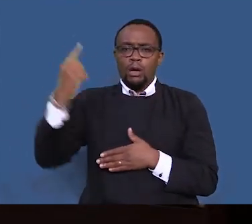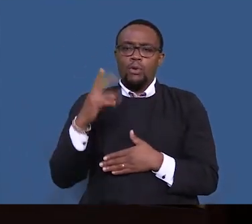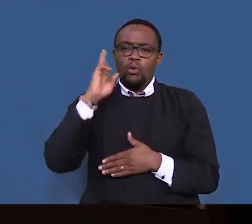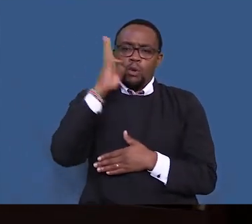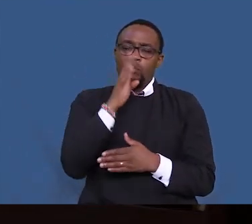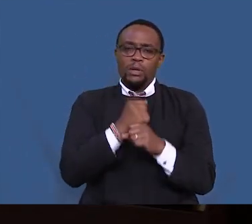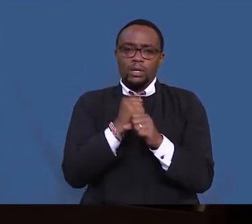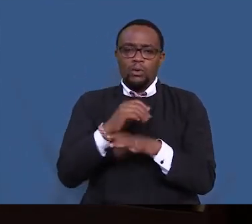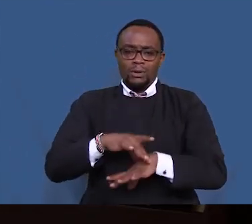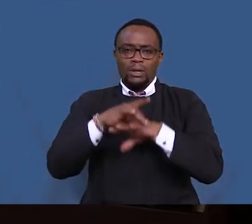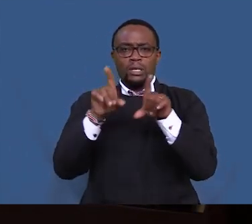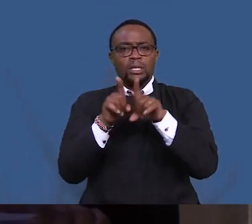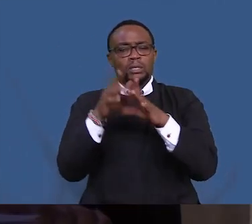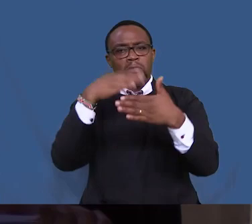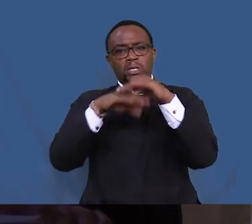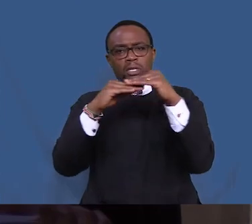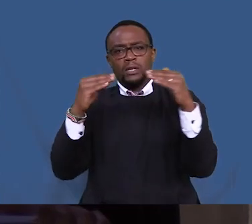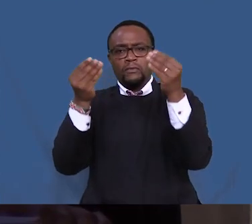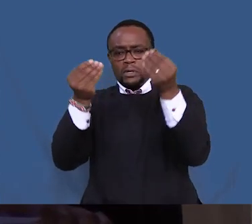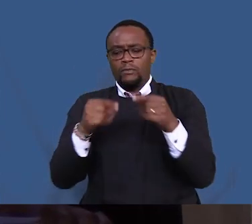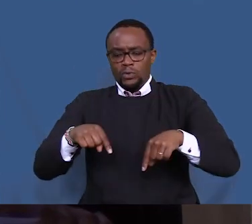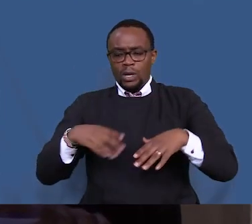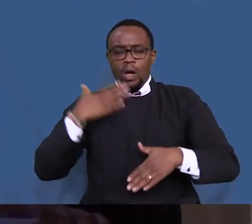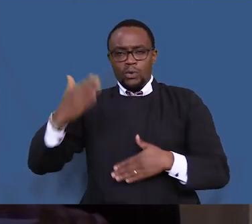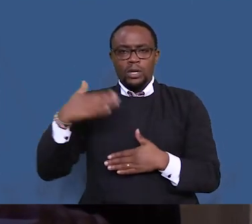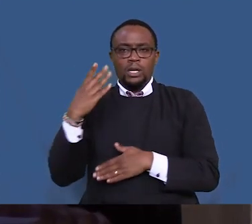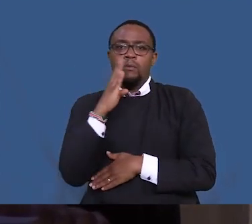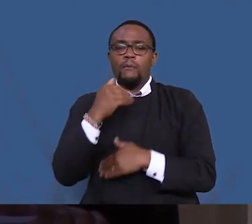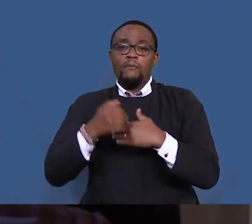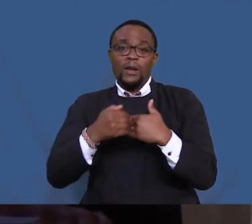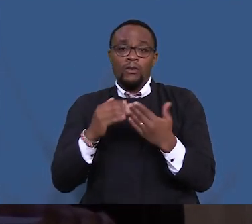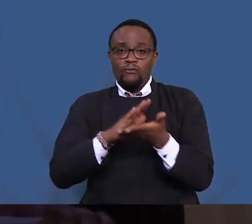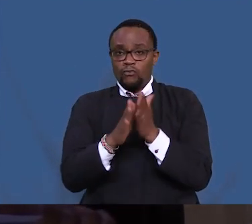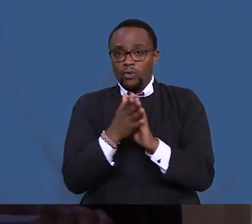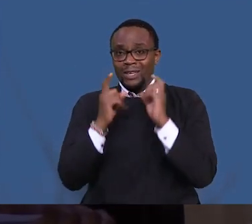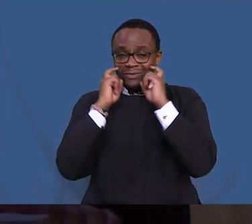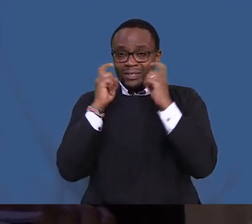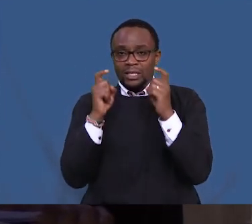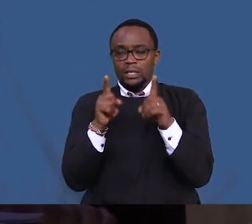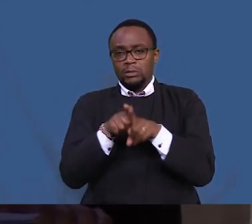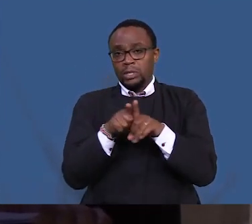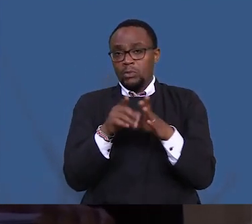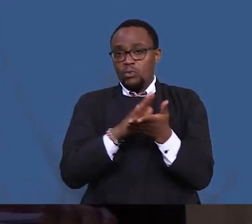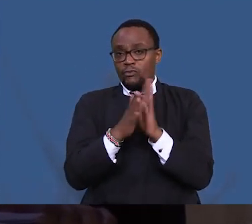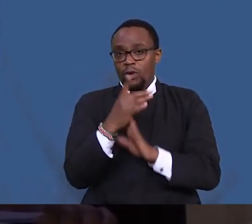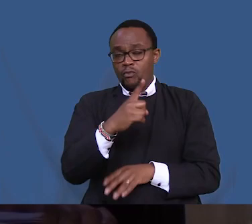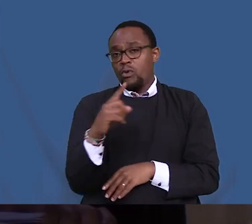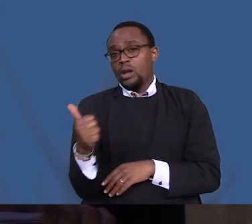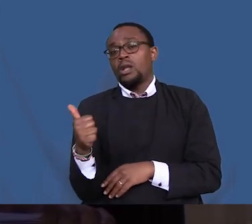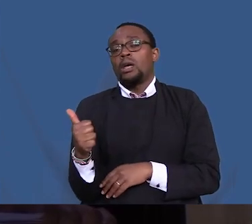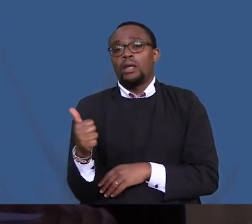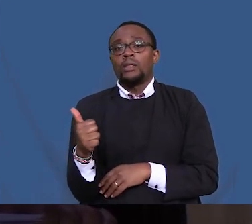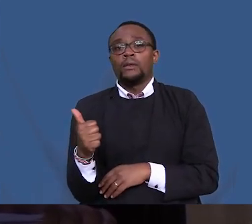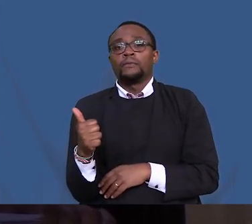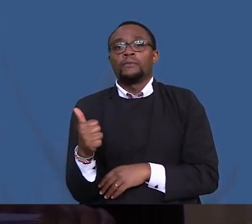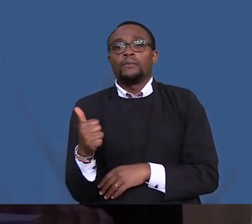be done in earth as it is in heaven. Give us this day our daily bread, and forgive us our trespasses, as we forgive them that